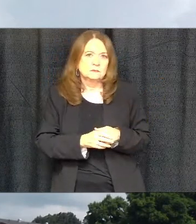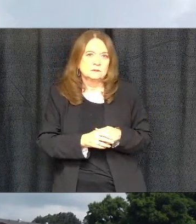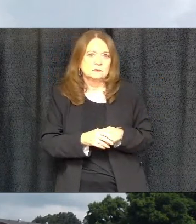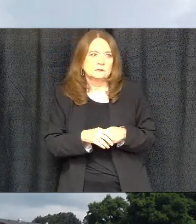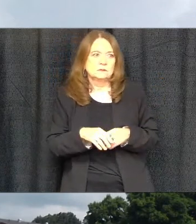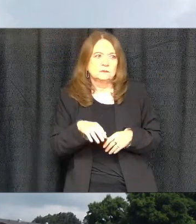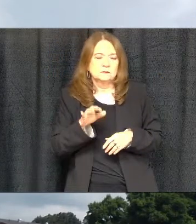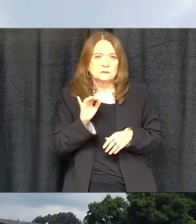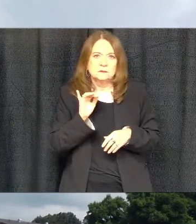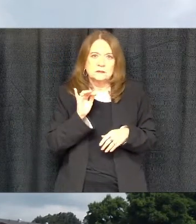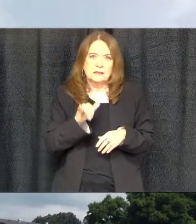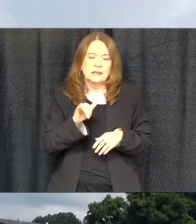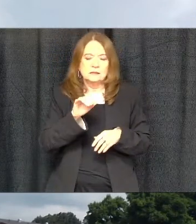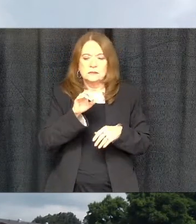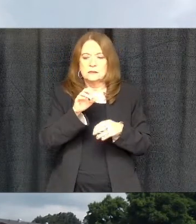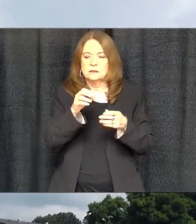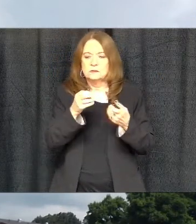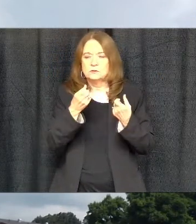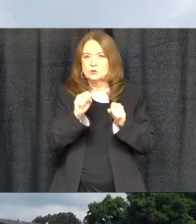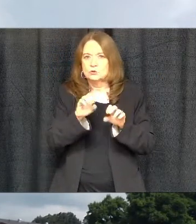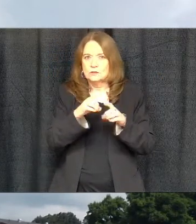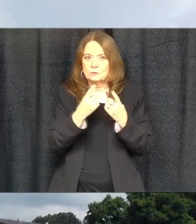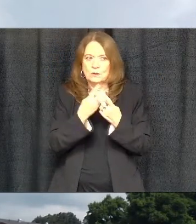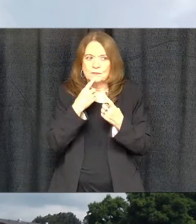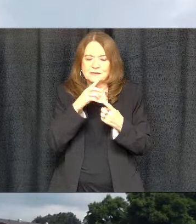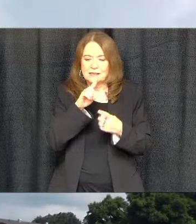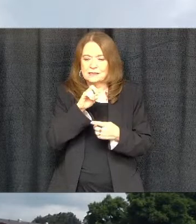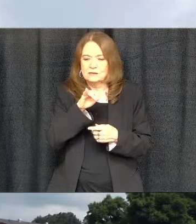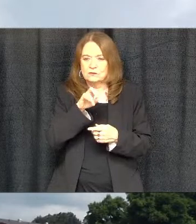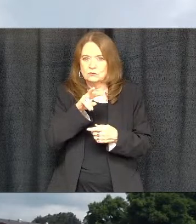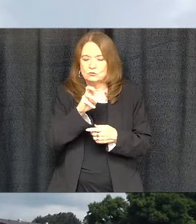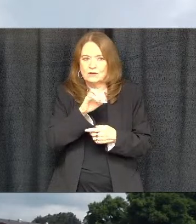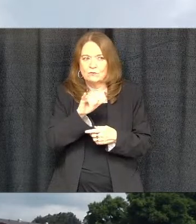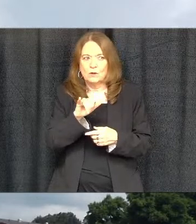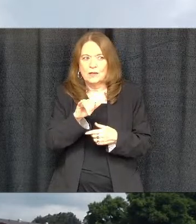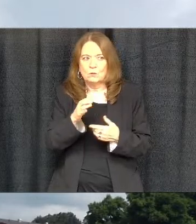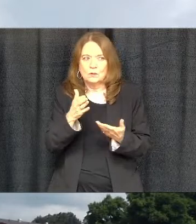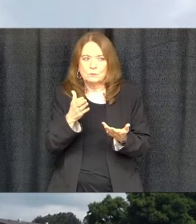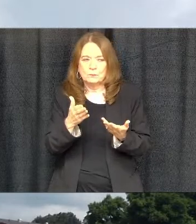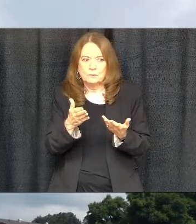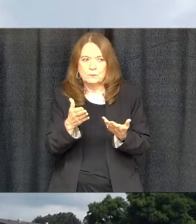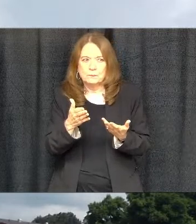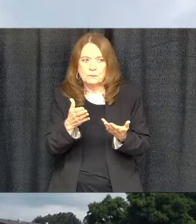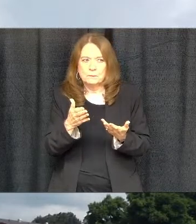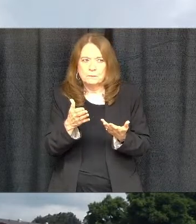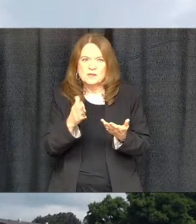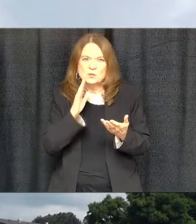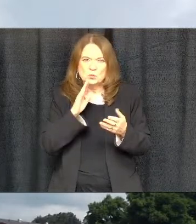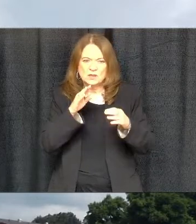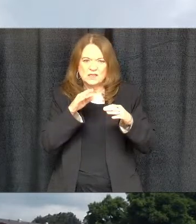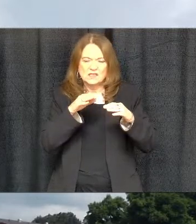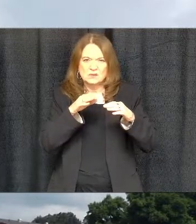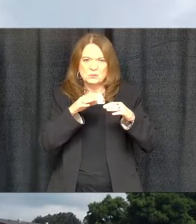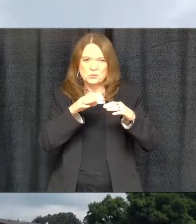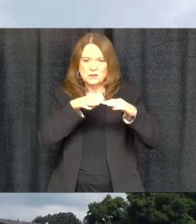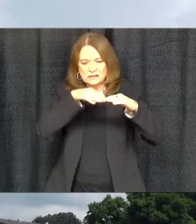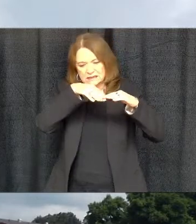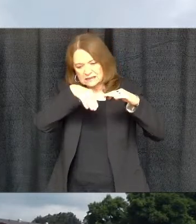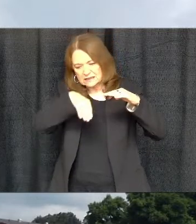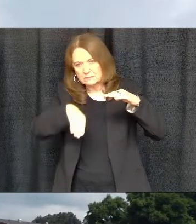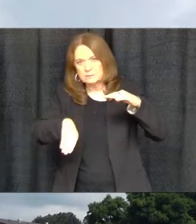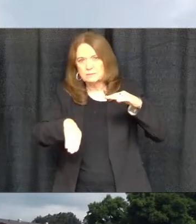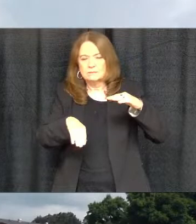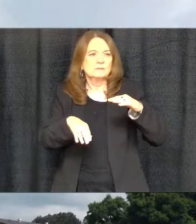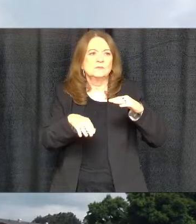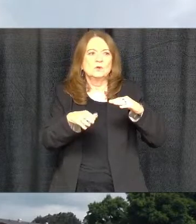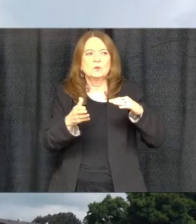The city street department said the driveway here would be less likely. The terrain is pretty steep on this side. The access likely